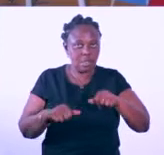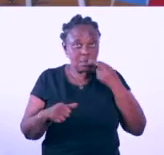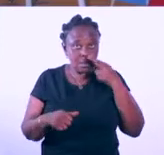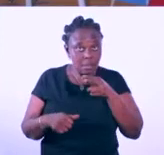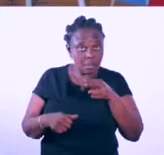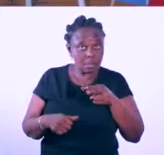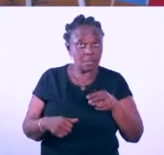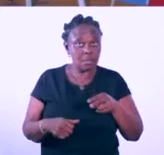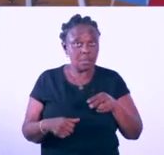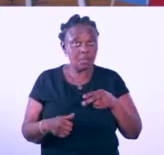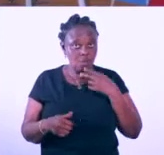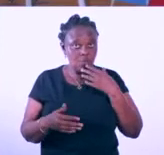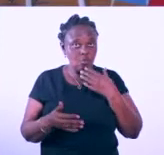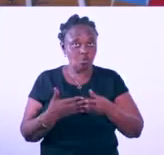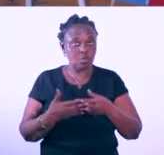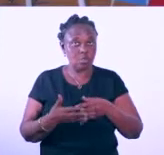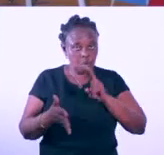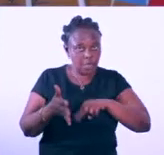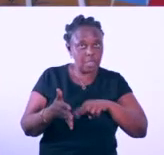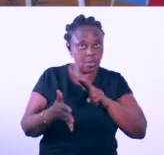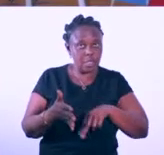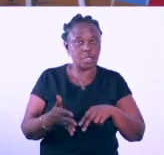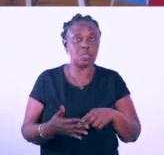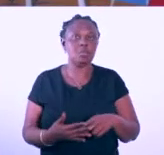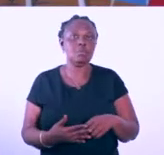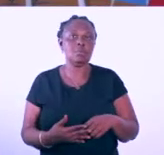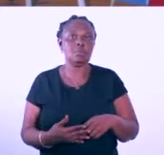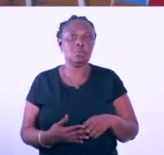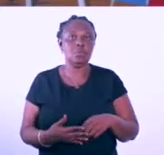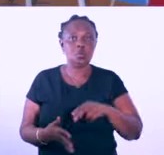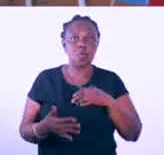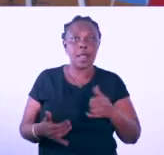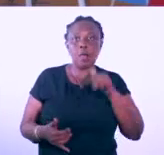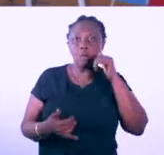it. Good. Read.